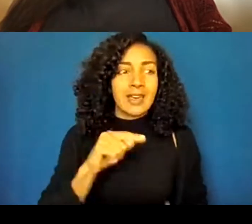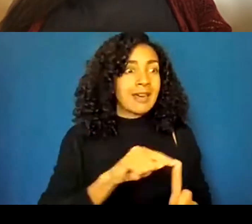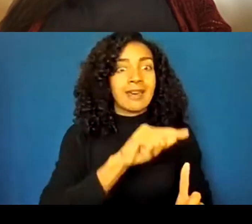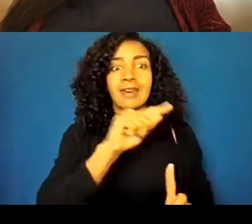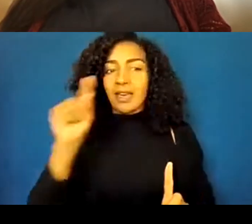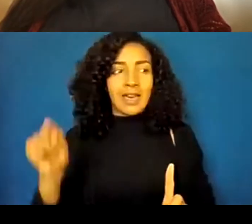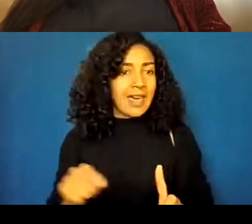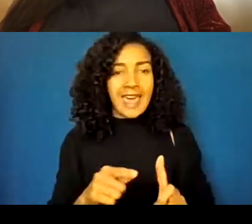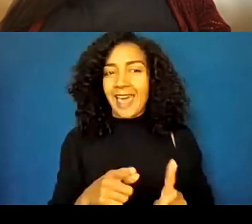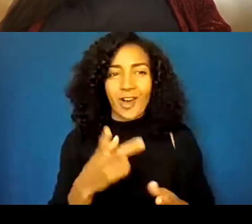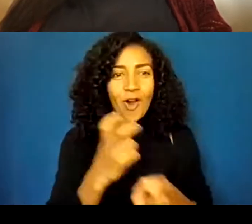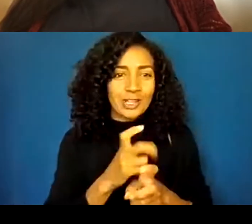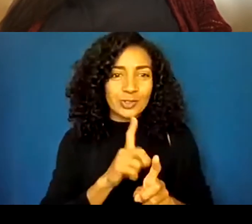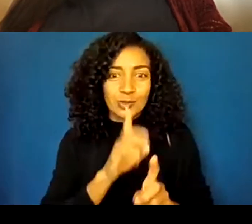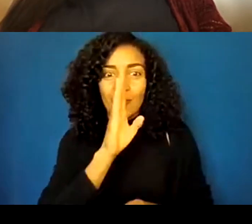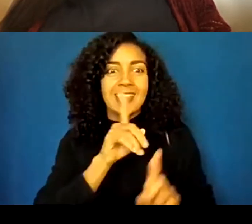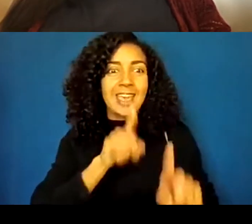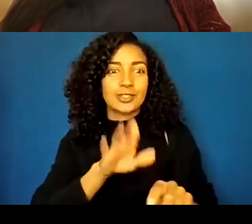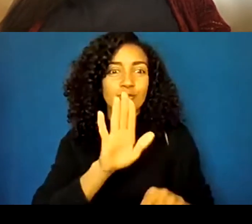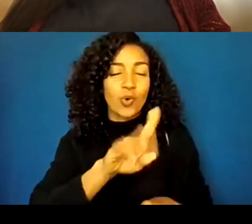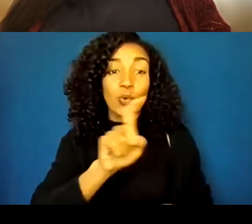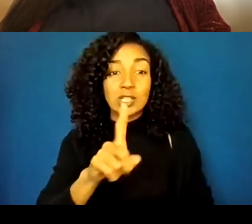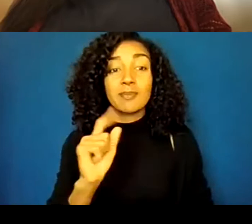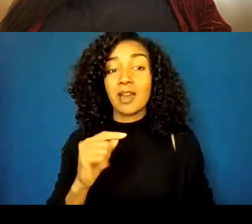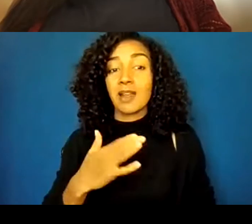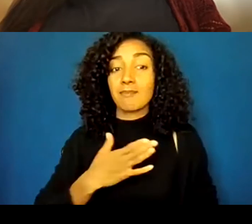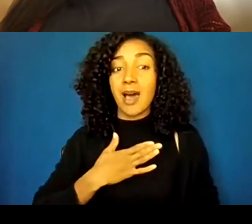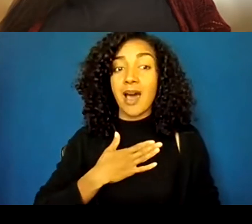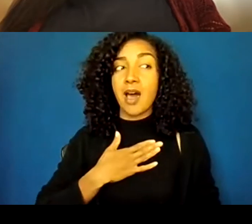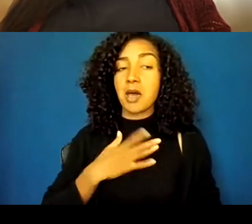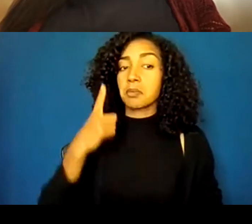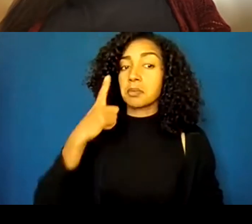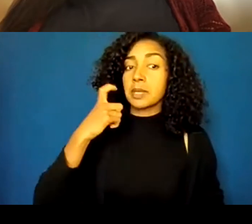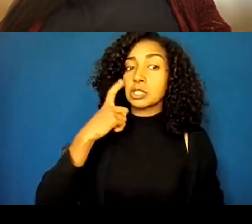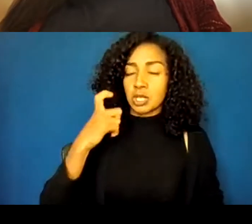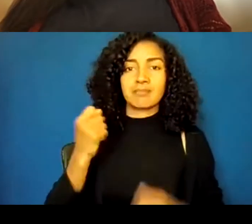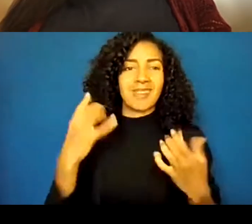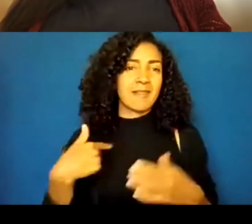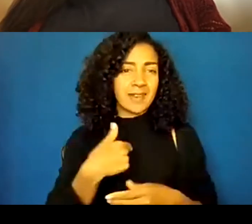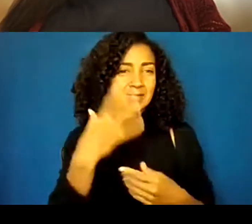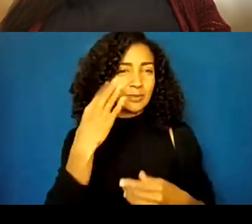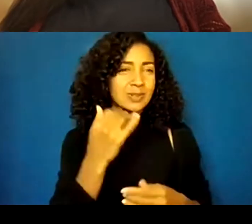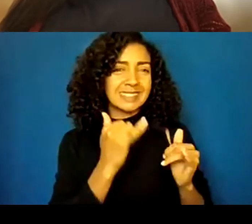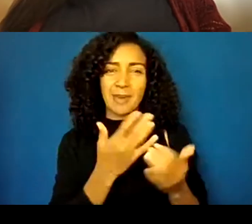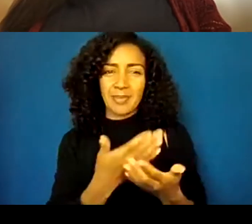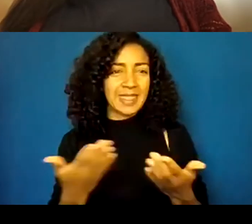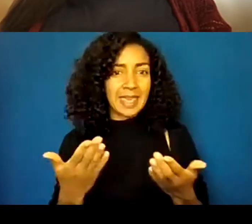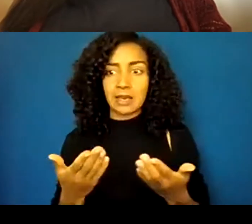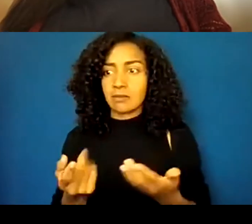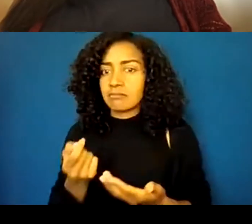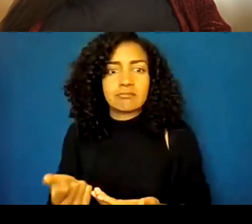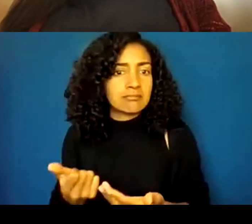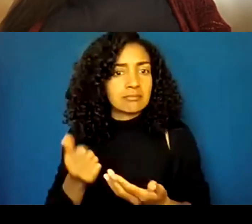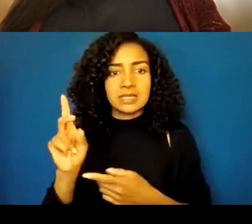not directly answering your question, but I suspect that a lot of us are in that same boat. So thank you.